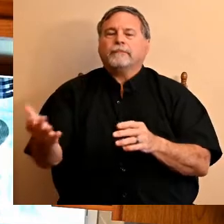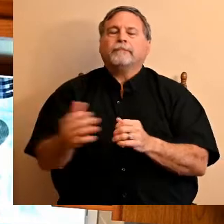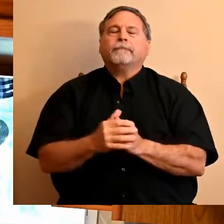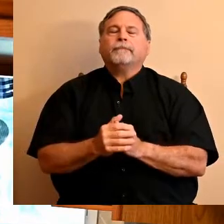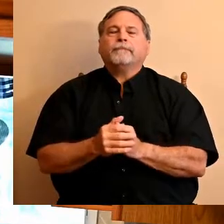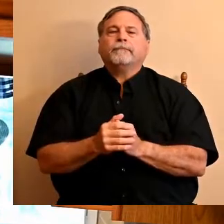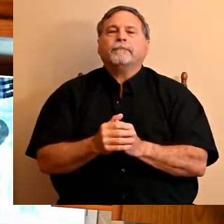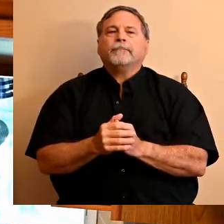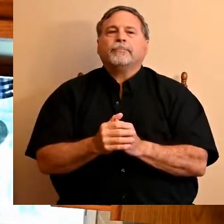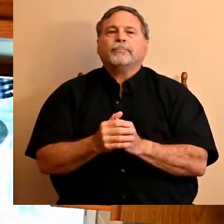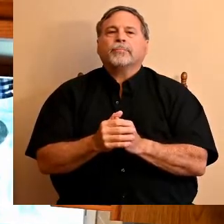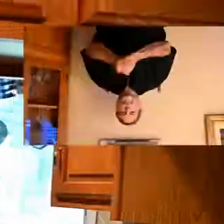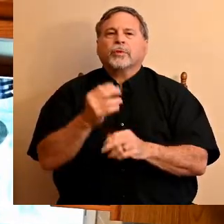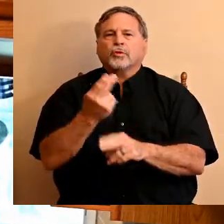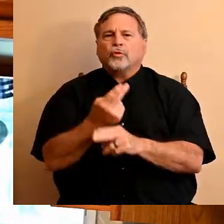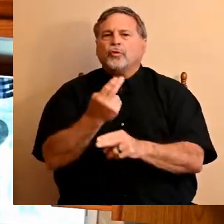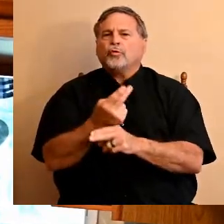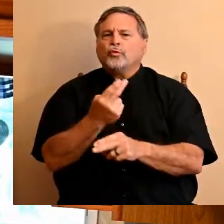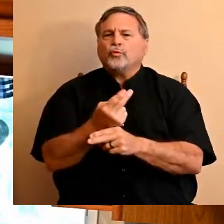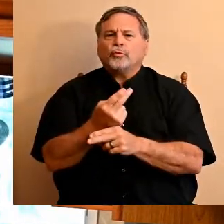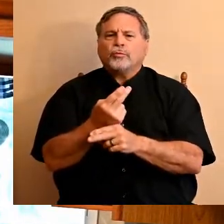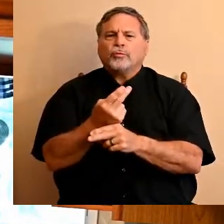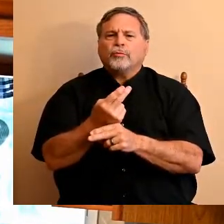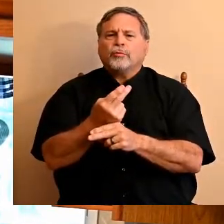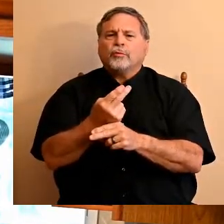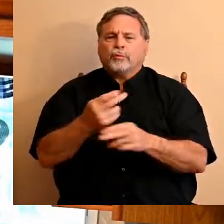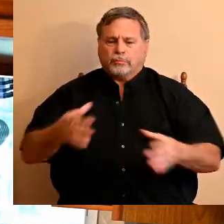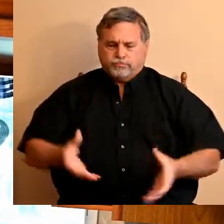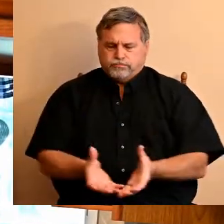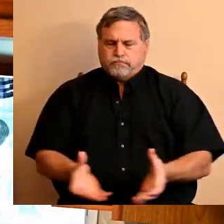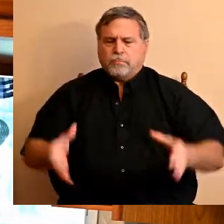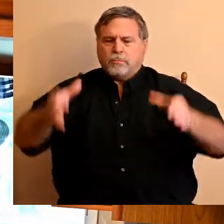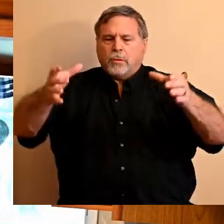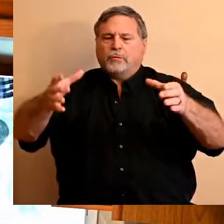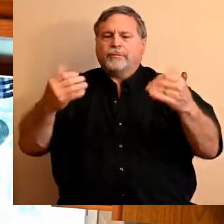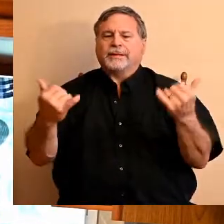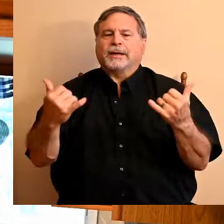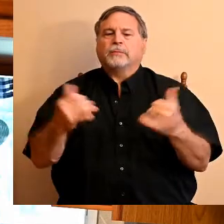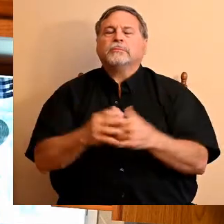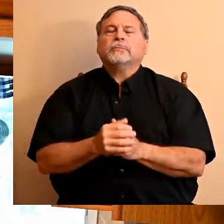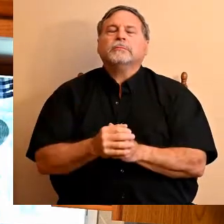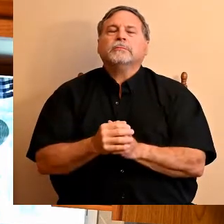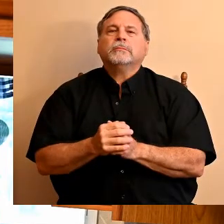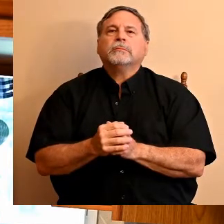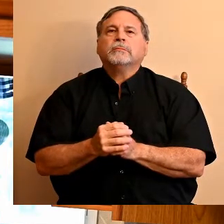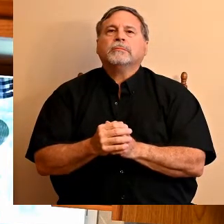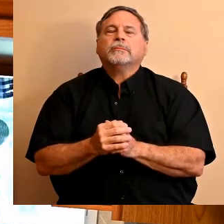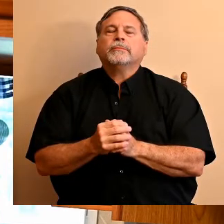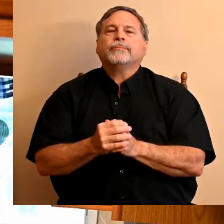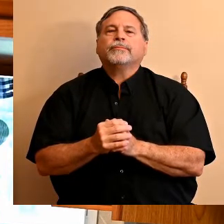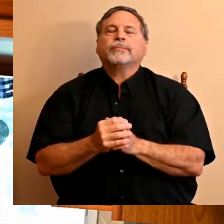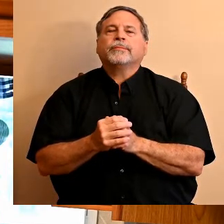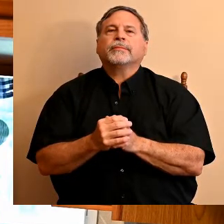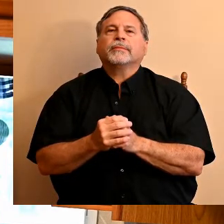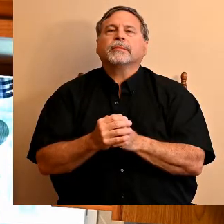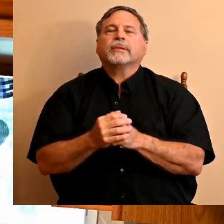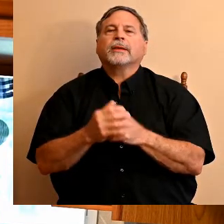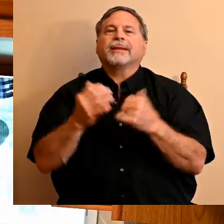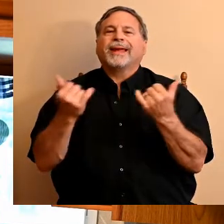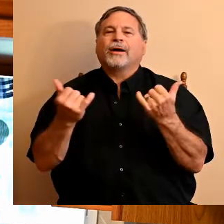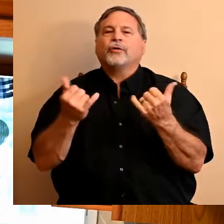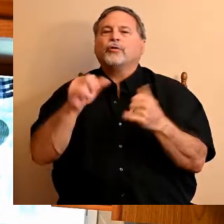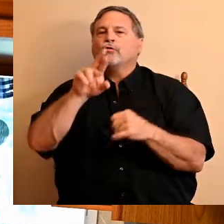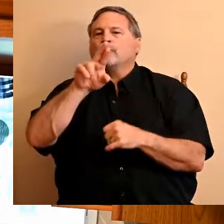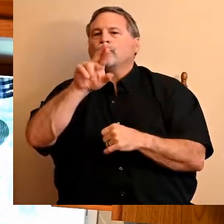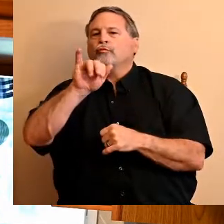We're going to go ahead and use the liner for right now. Now what you want to do is you're going to rinse the rice a couple